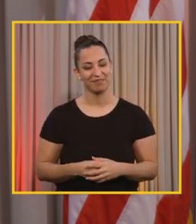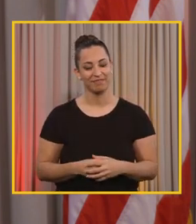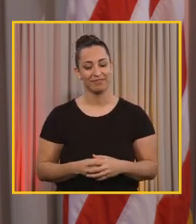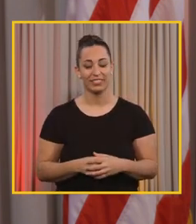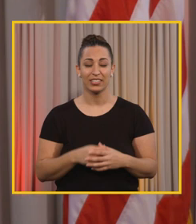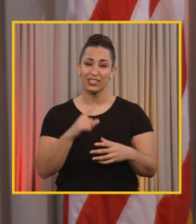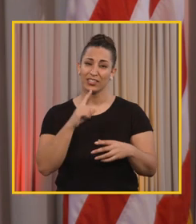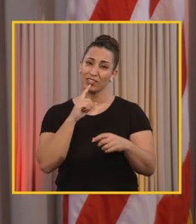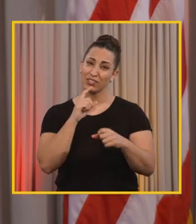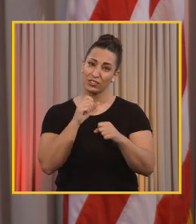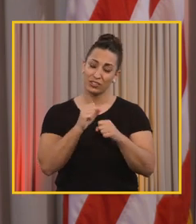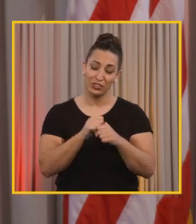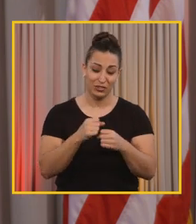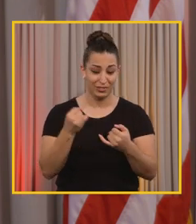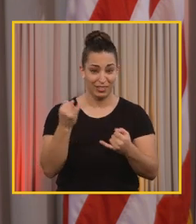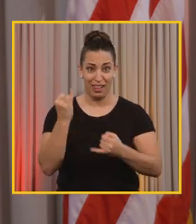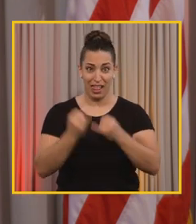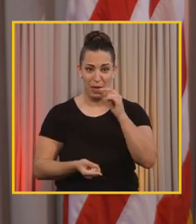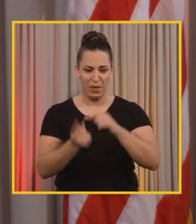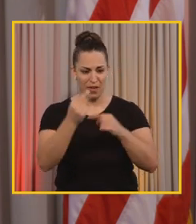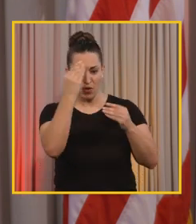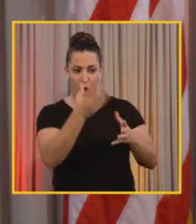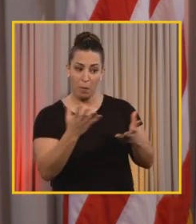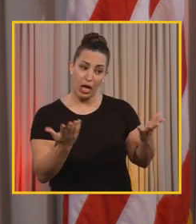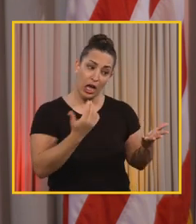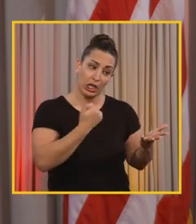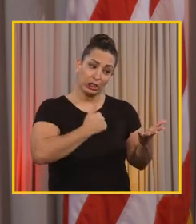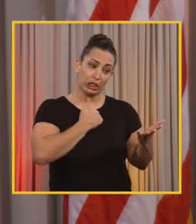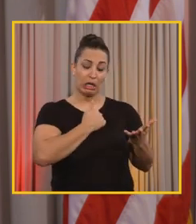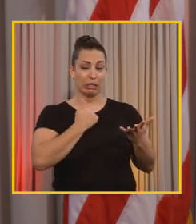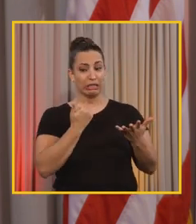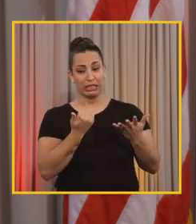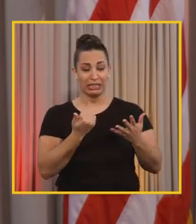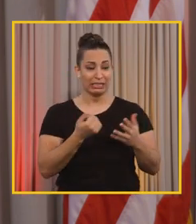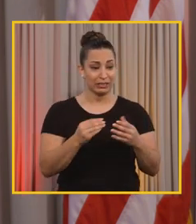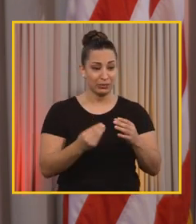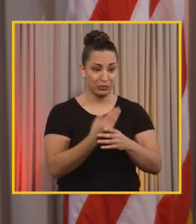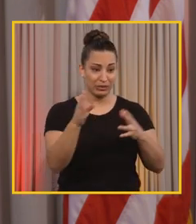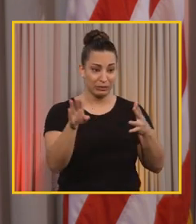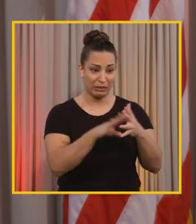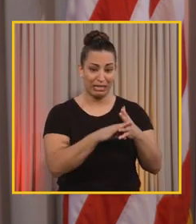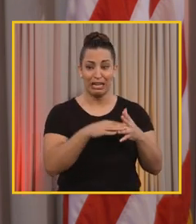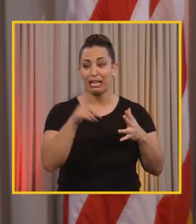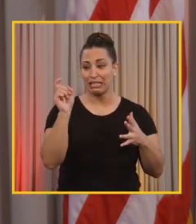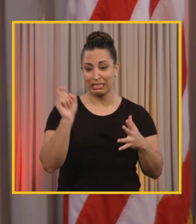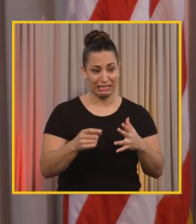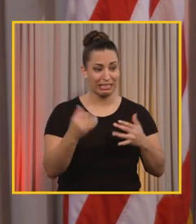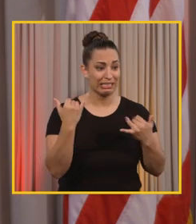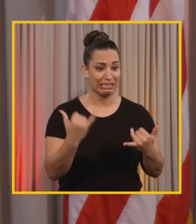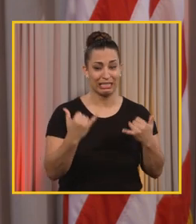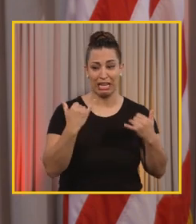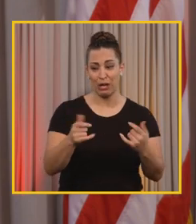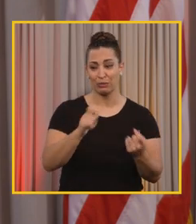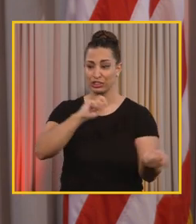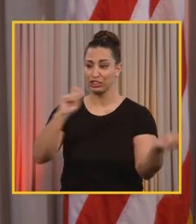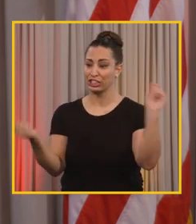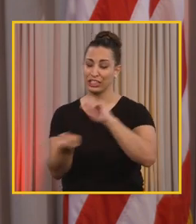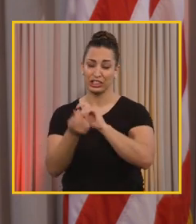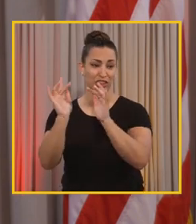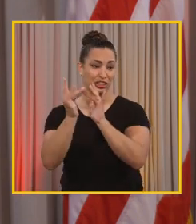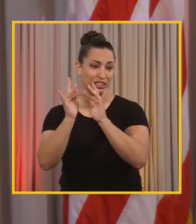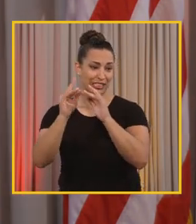to online instruction. News delivered to you right in the middle of your